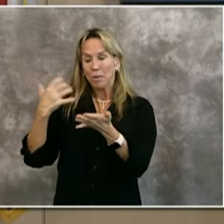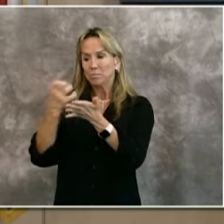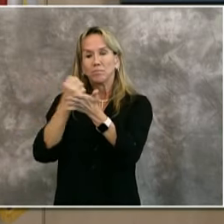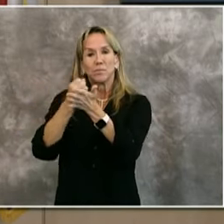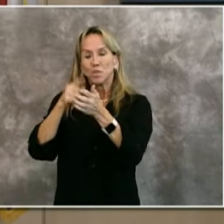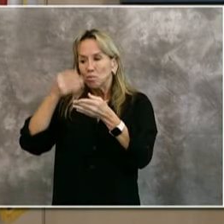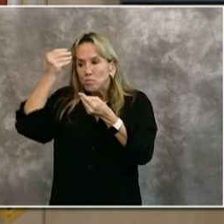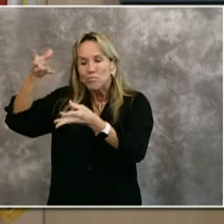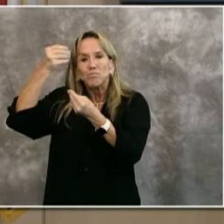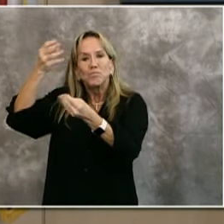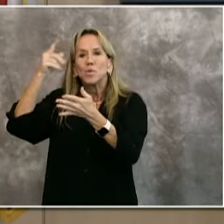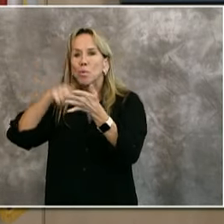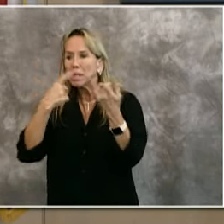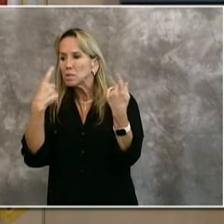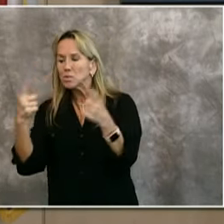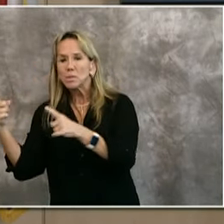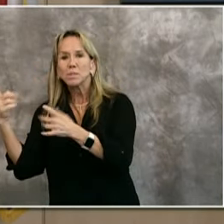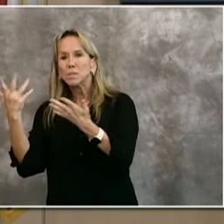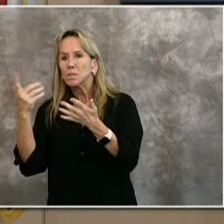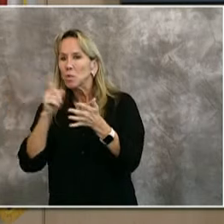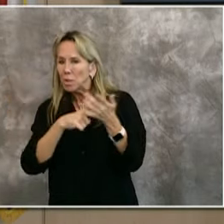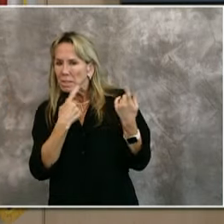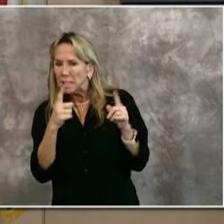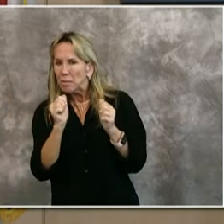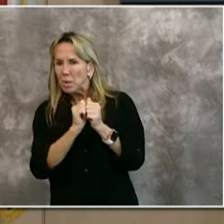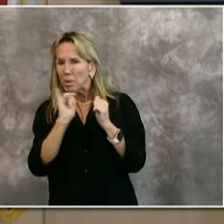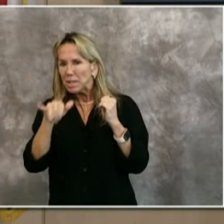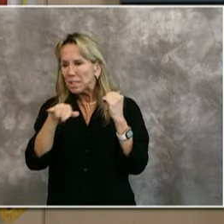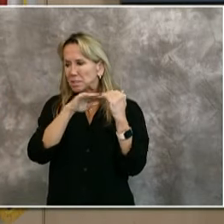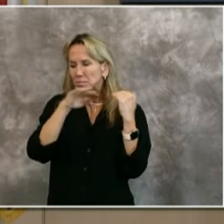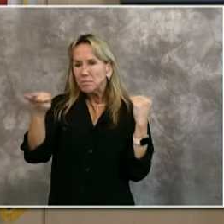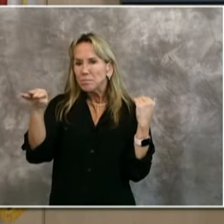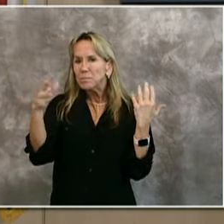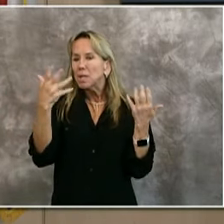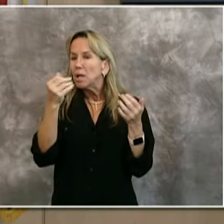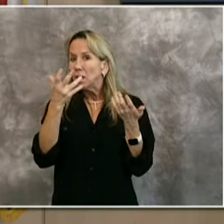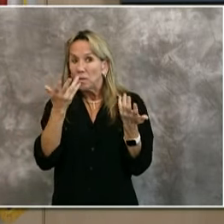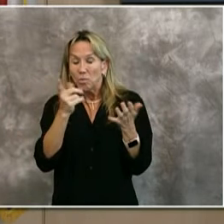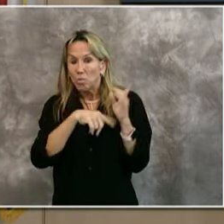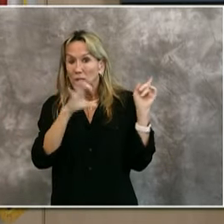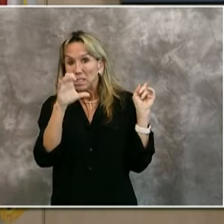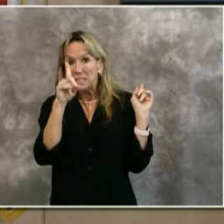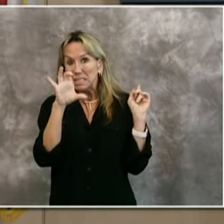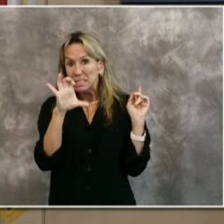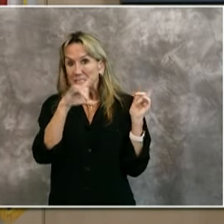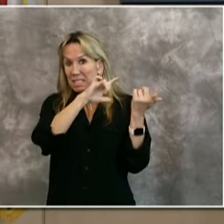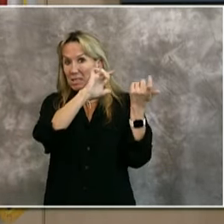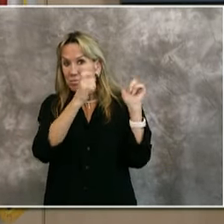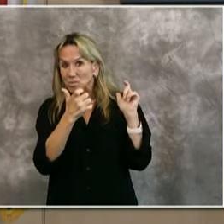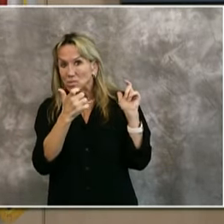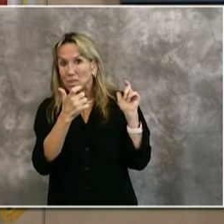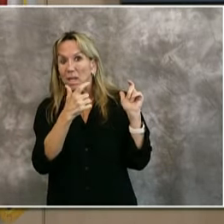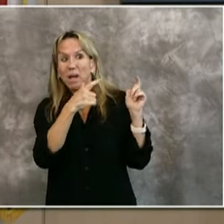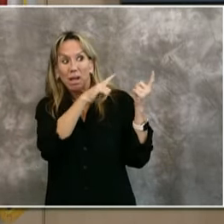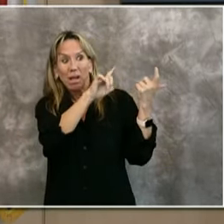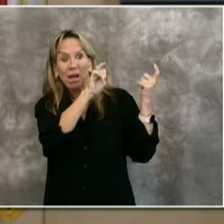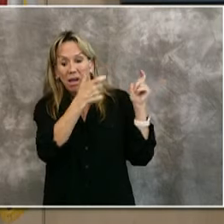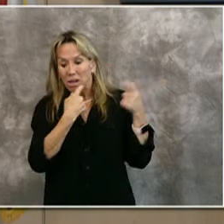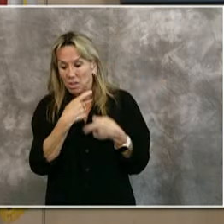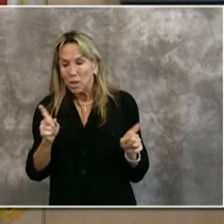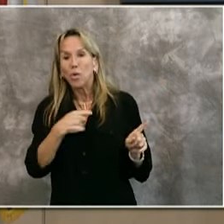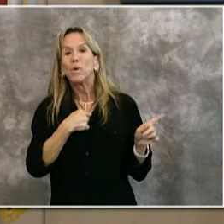the latest from both the state and the CDC, that's been adapted by us locally to be sure that they